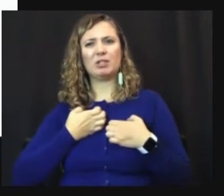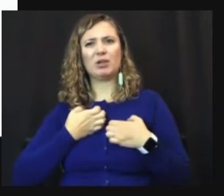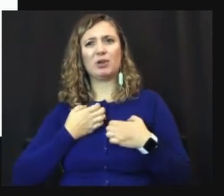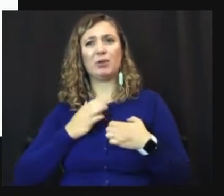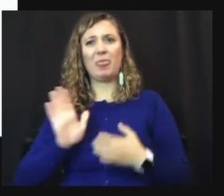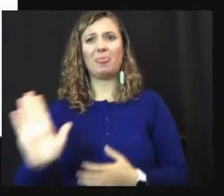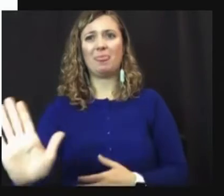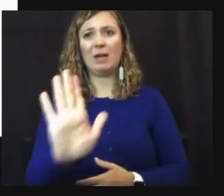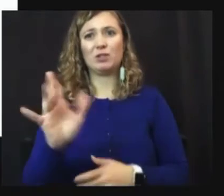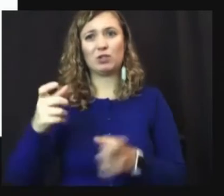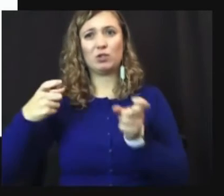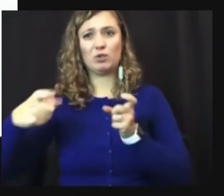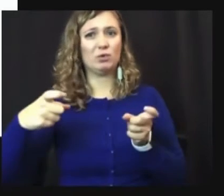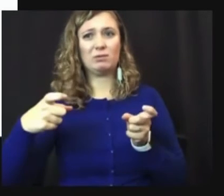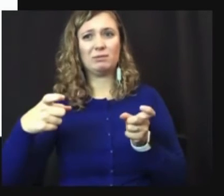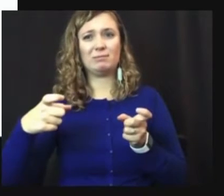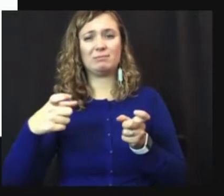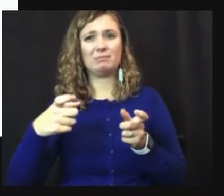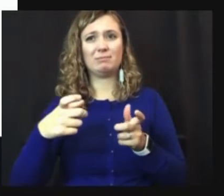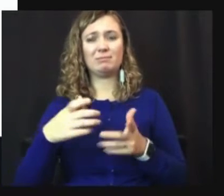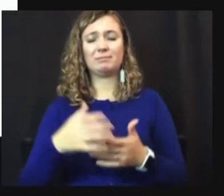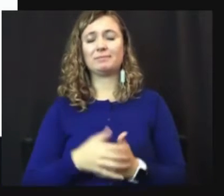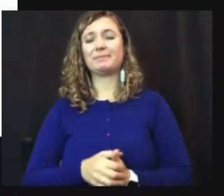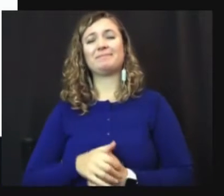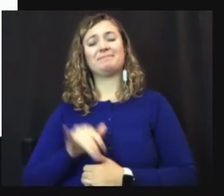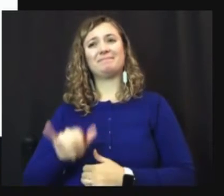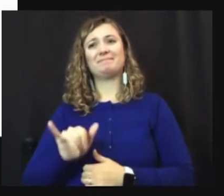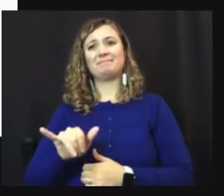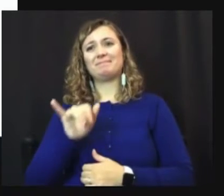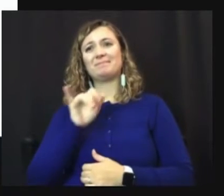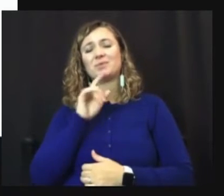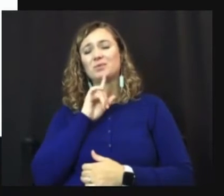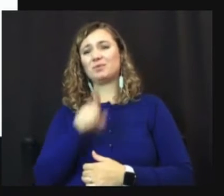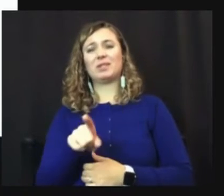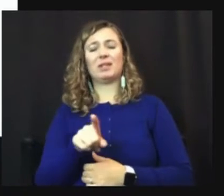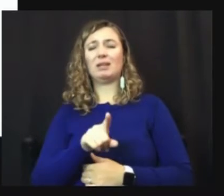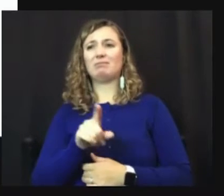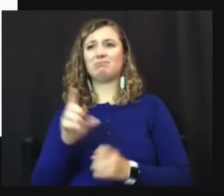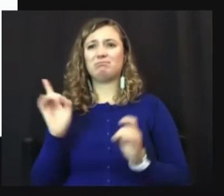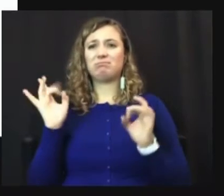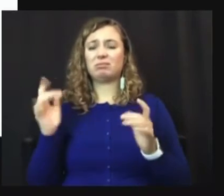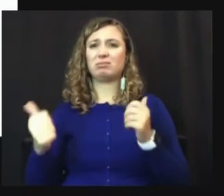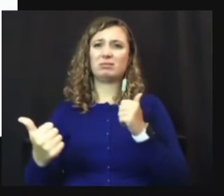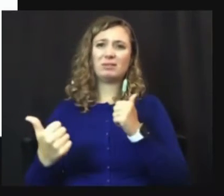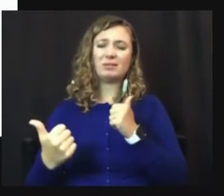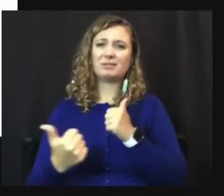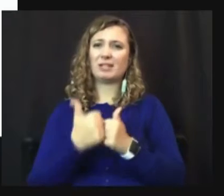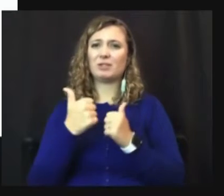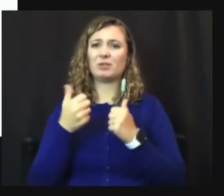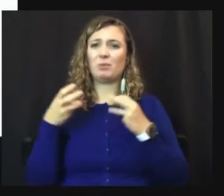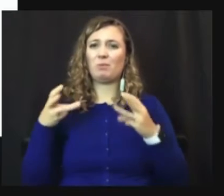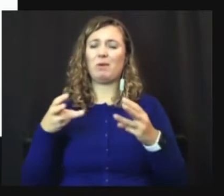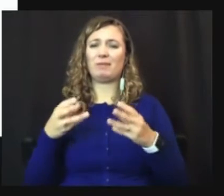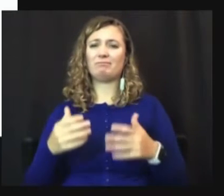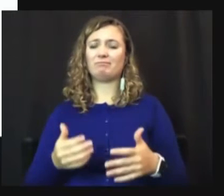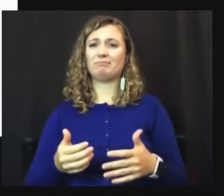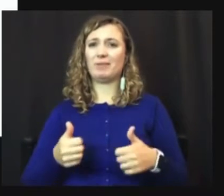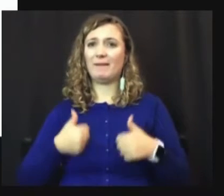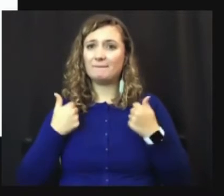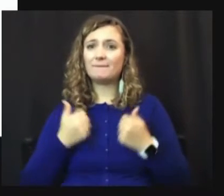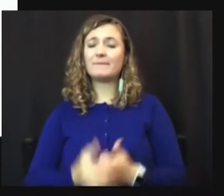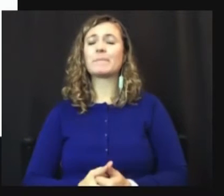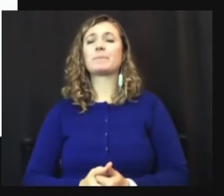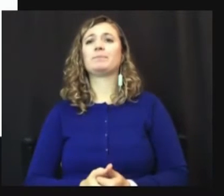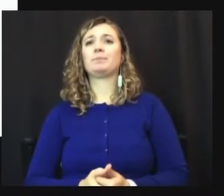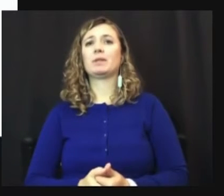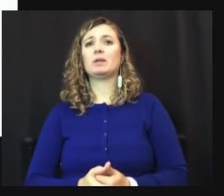That is a really difficult way to walk through life. And it can be as simple as just saying, it's